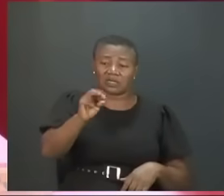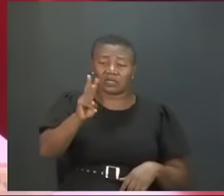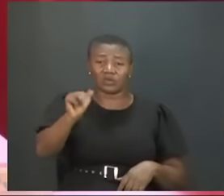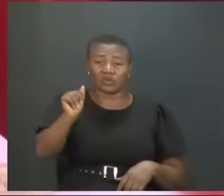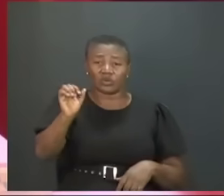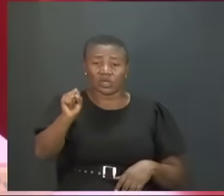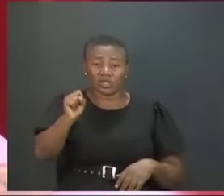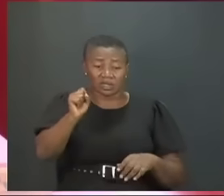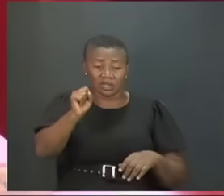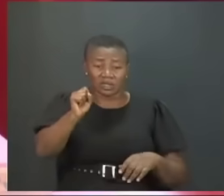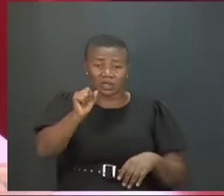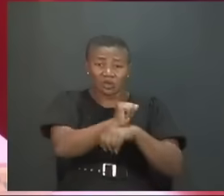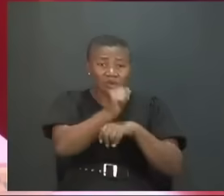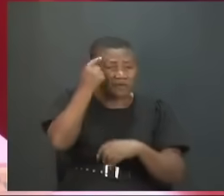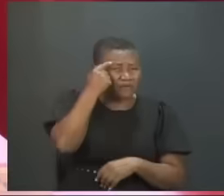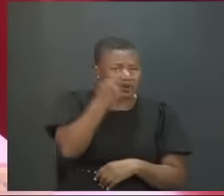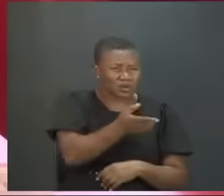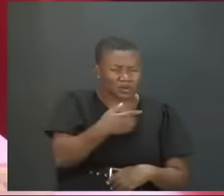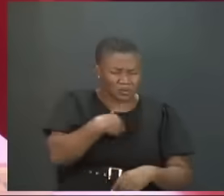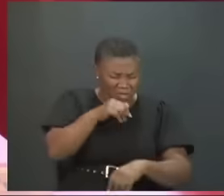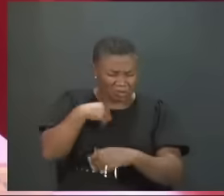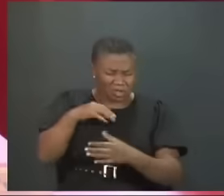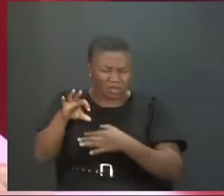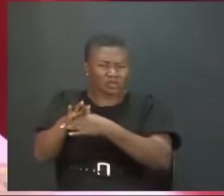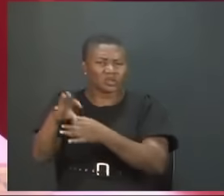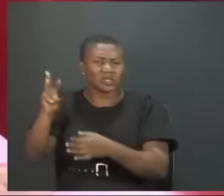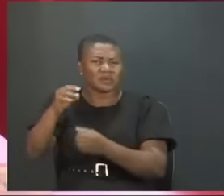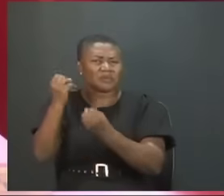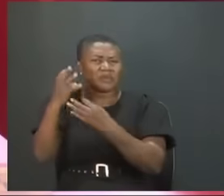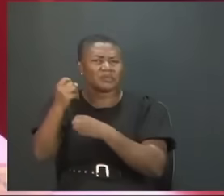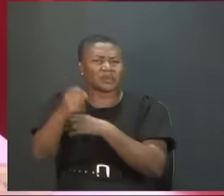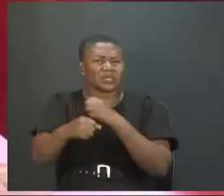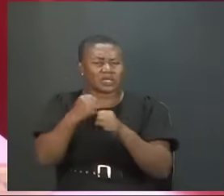to a decade, and I know how that court functions.